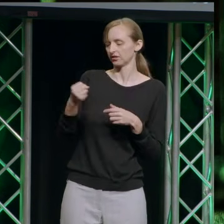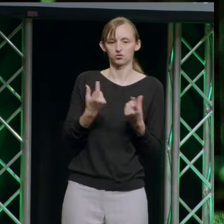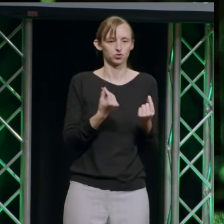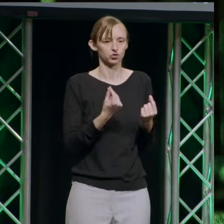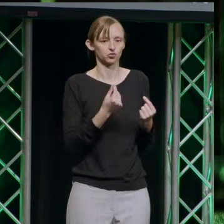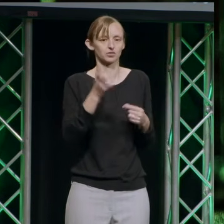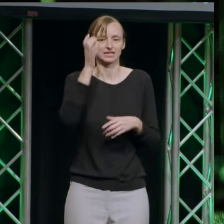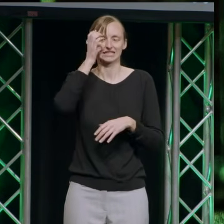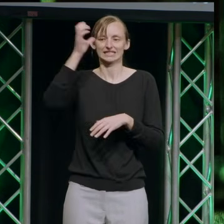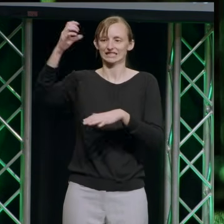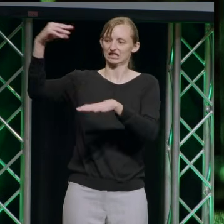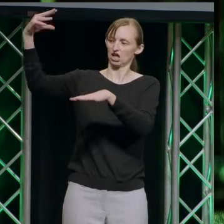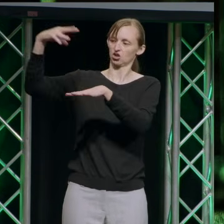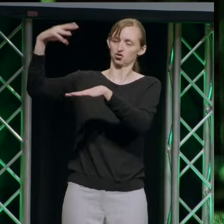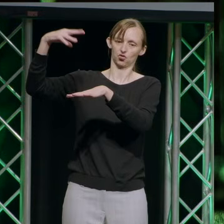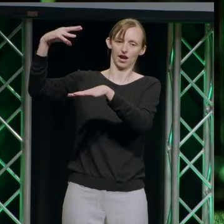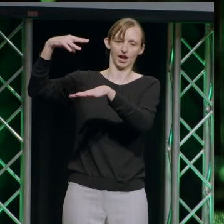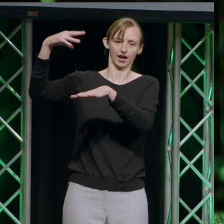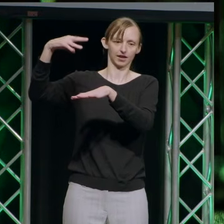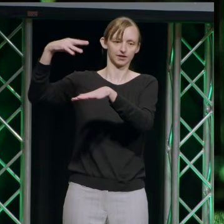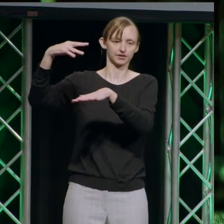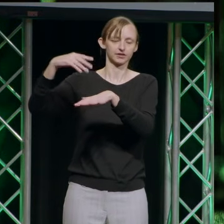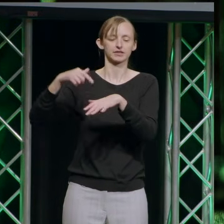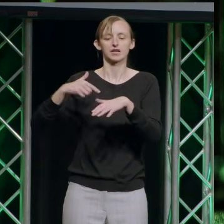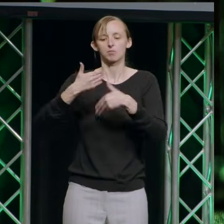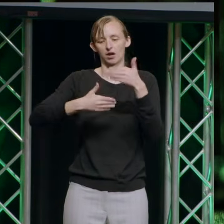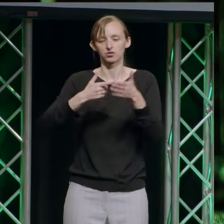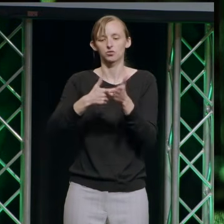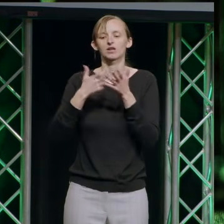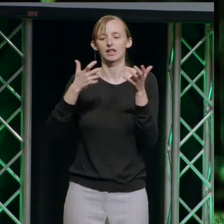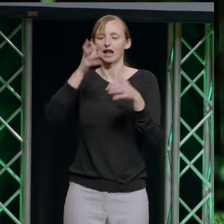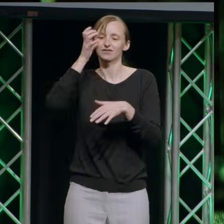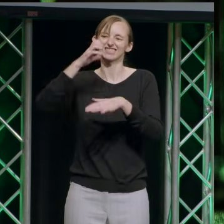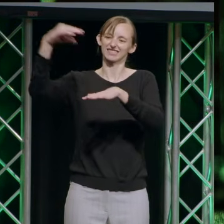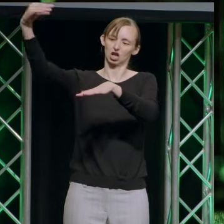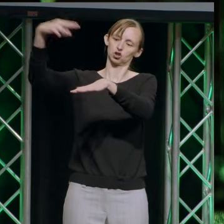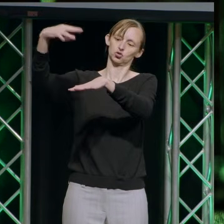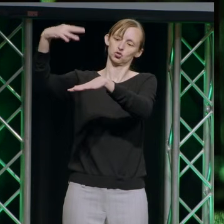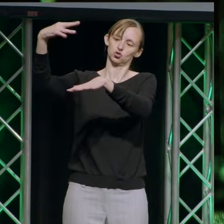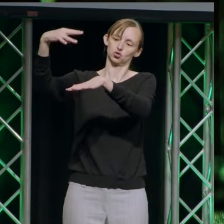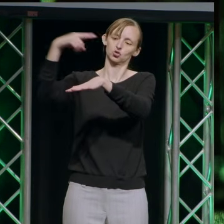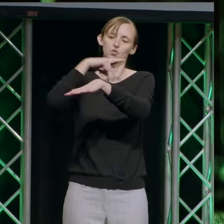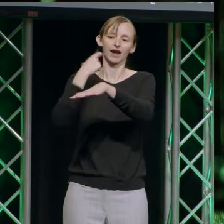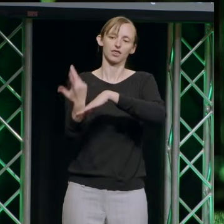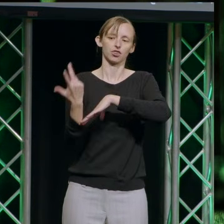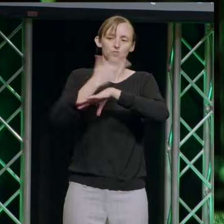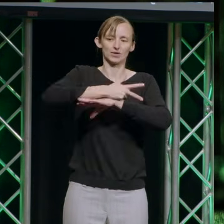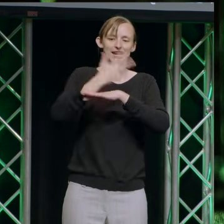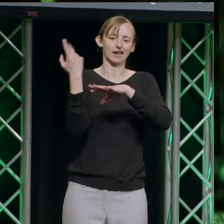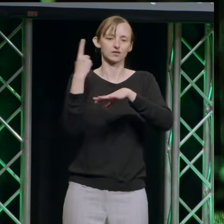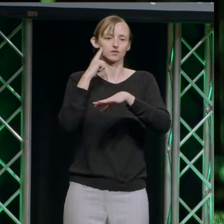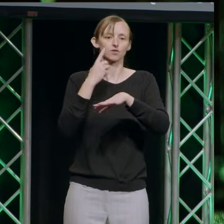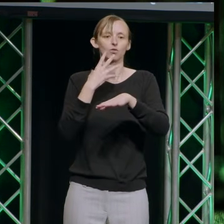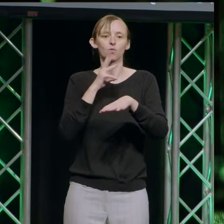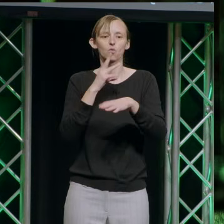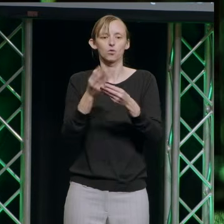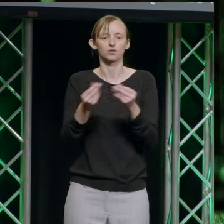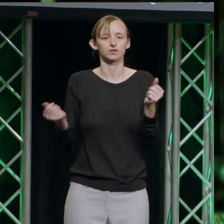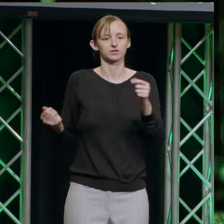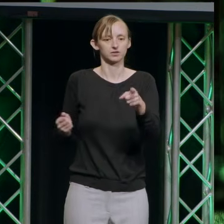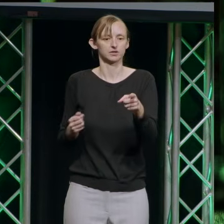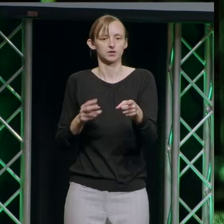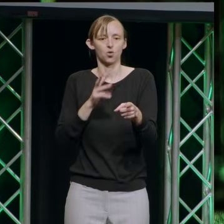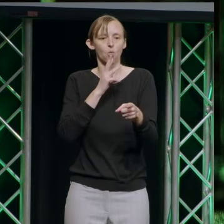drying. Our process requires a lot of sun drying, so 3 days of sun drying to get the material that. The water that